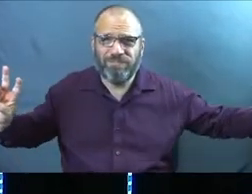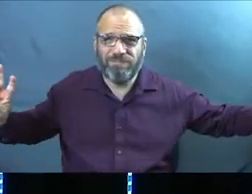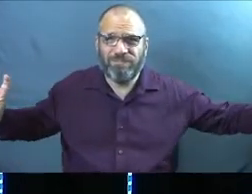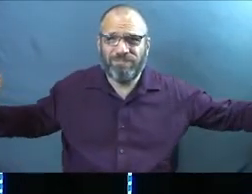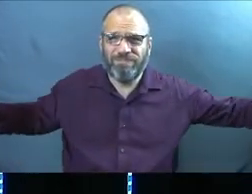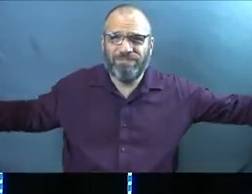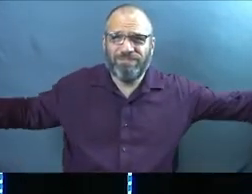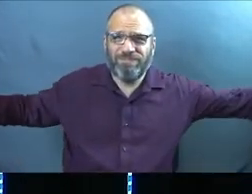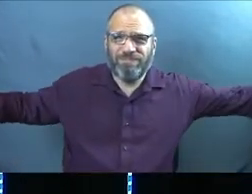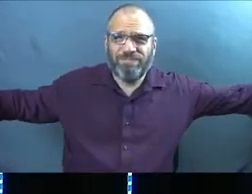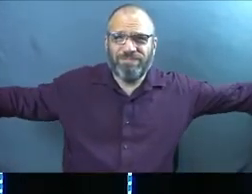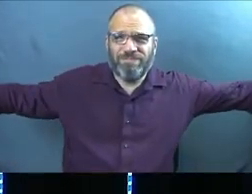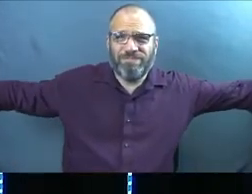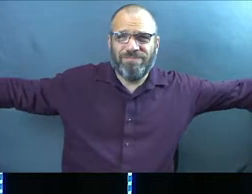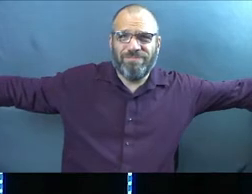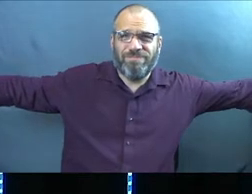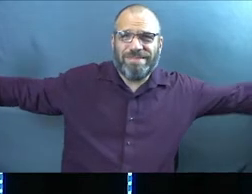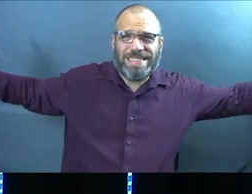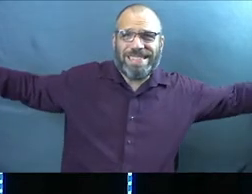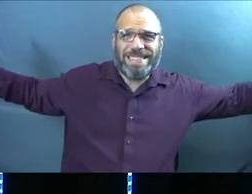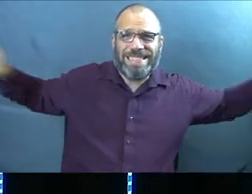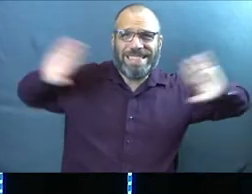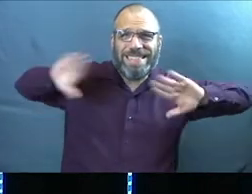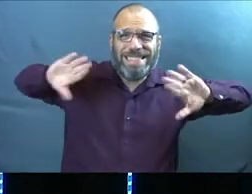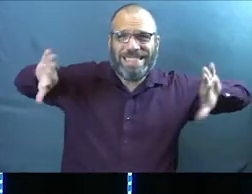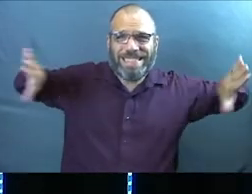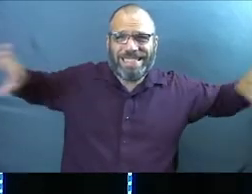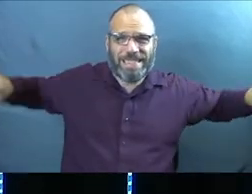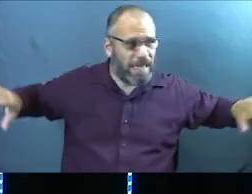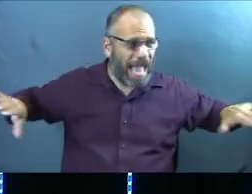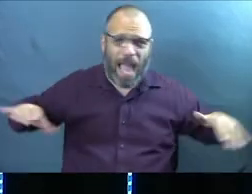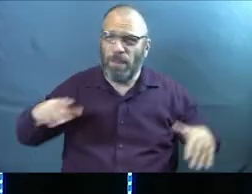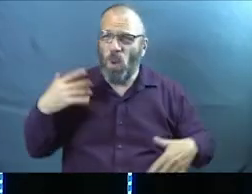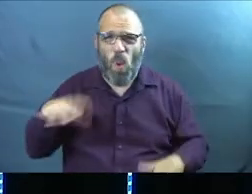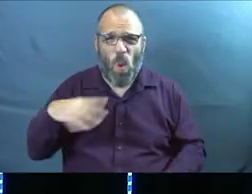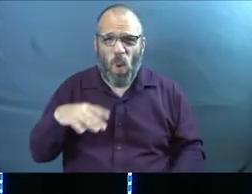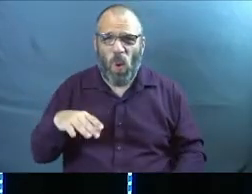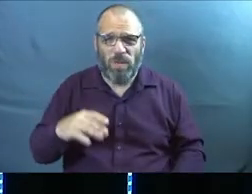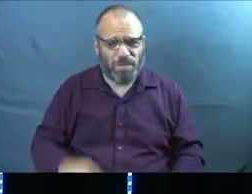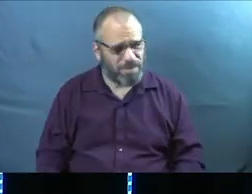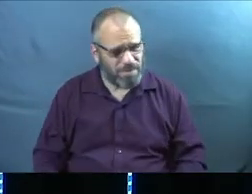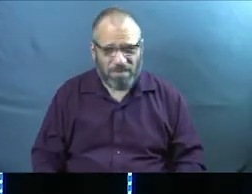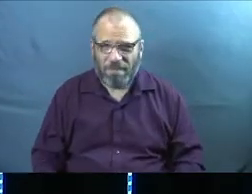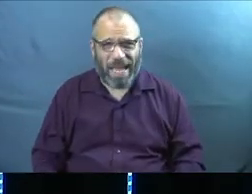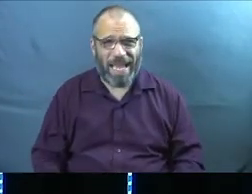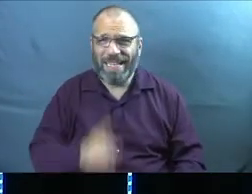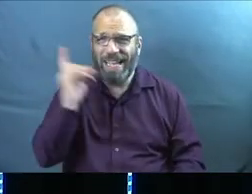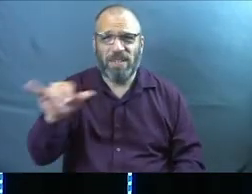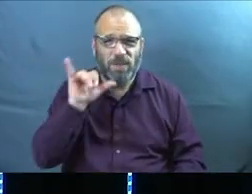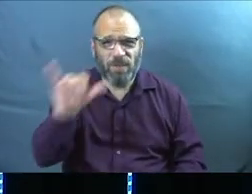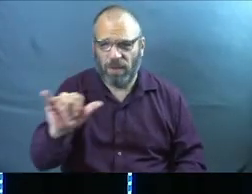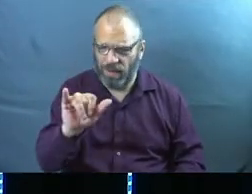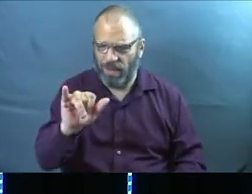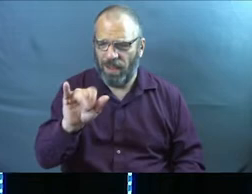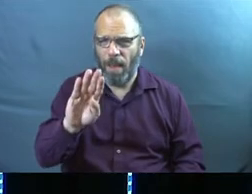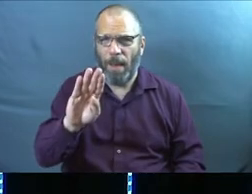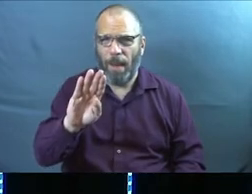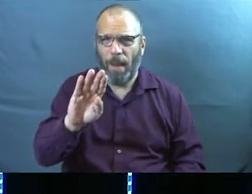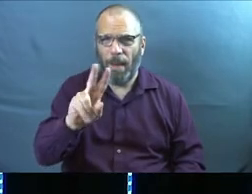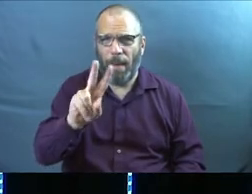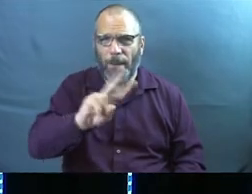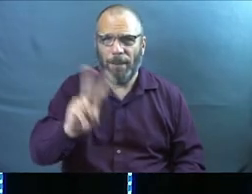infinity. He has moved your sins away to infinity and beyond, Buzz Lightyear. That's what Psalm 103